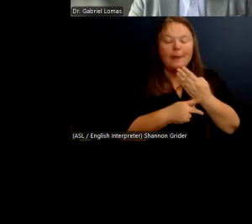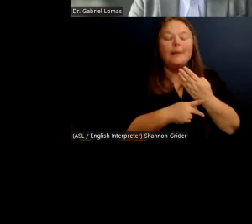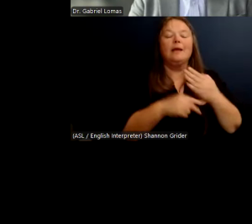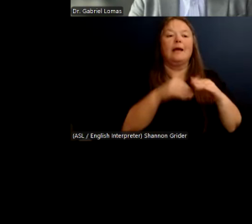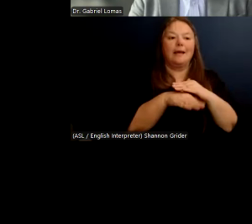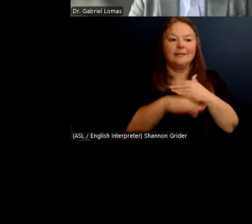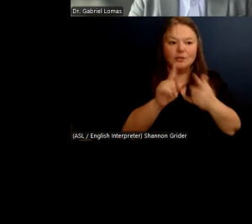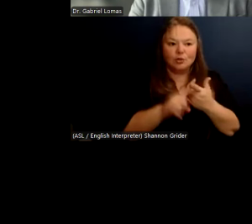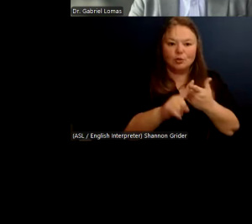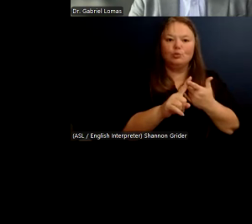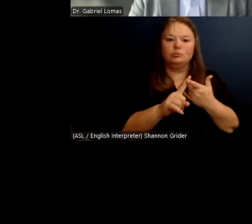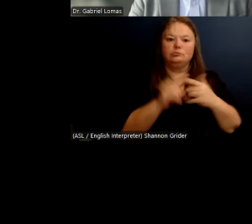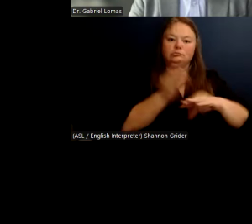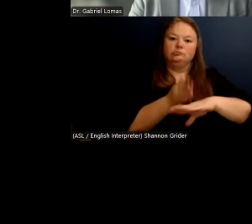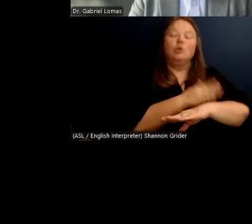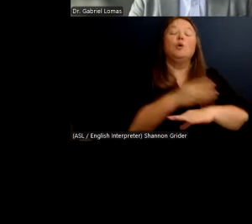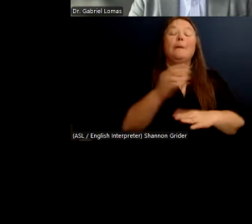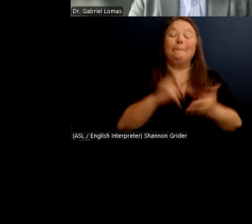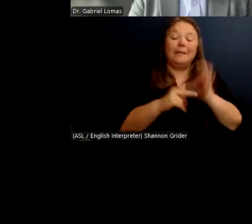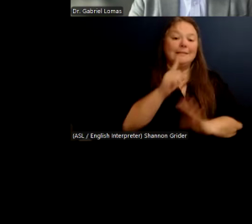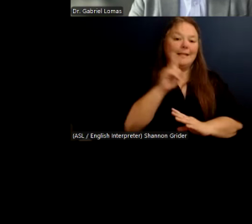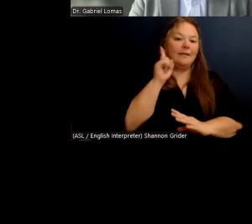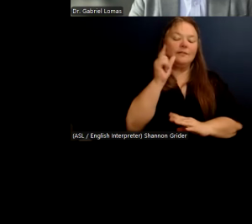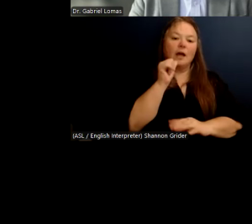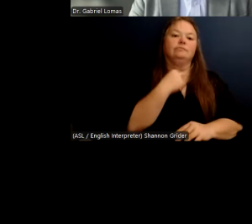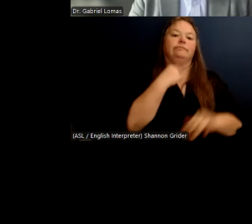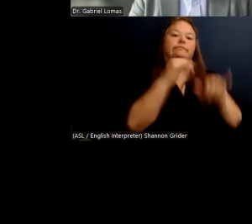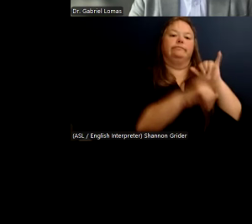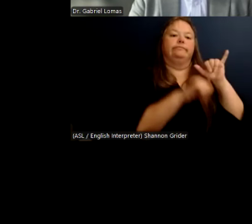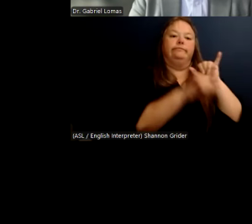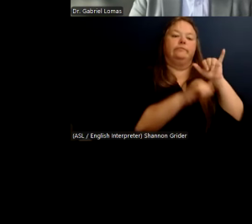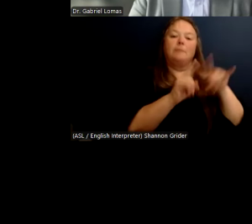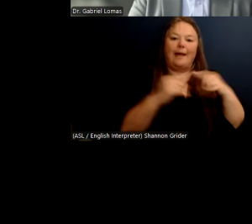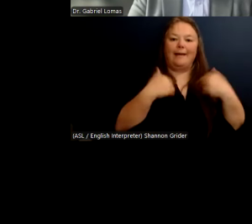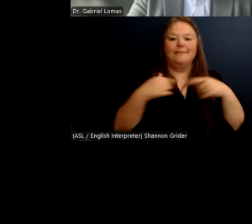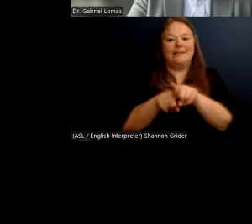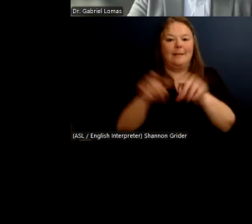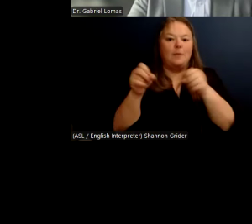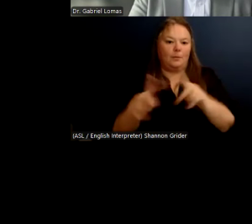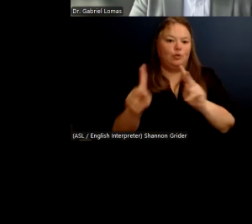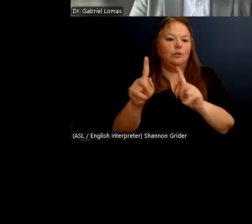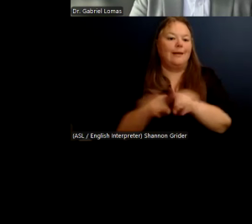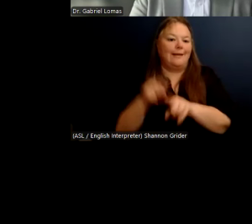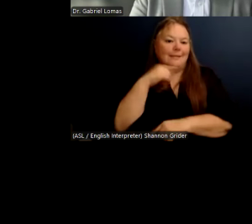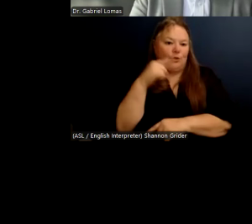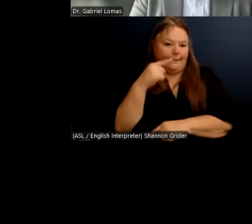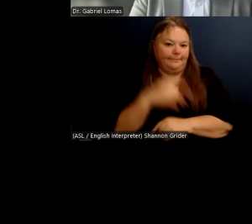deaf individuals don't stay in prison longer, so they have the same opportunity as hearing. Next slide.